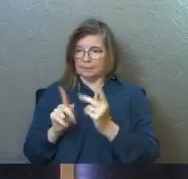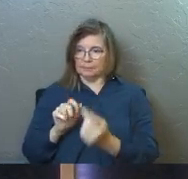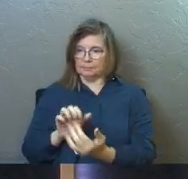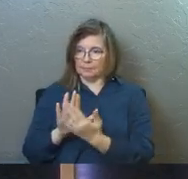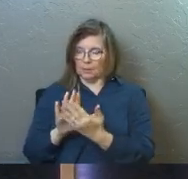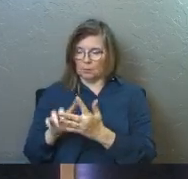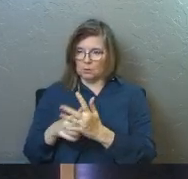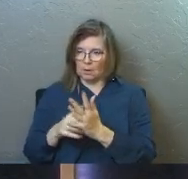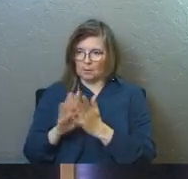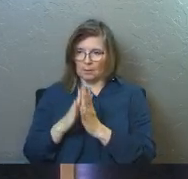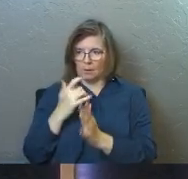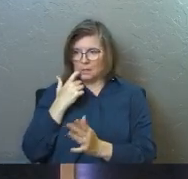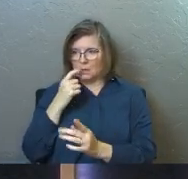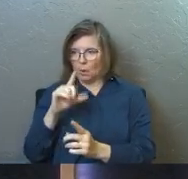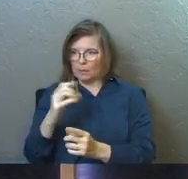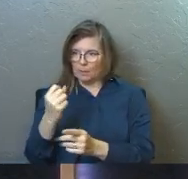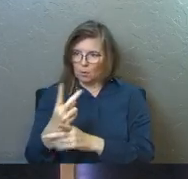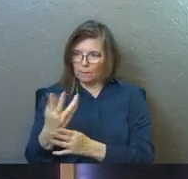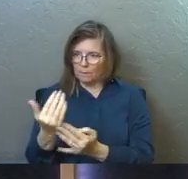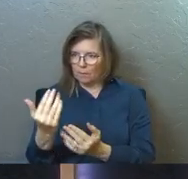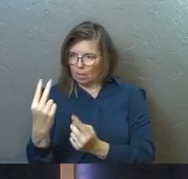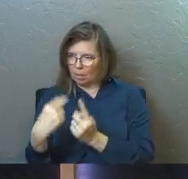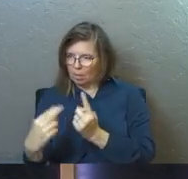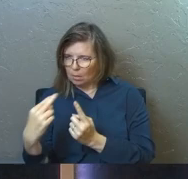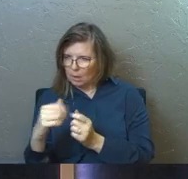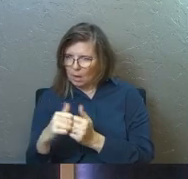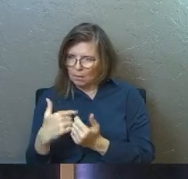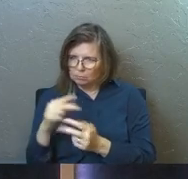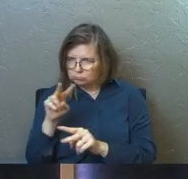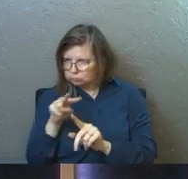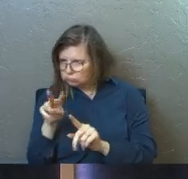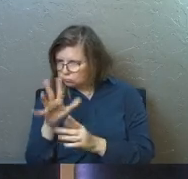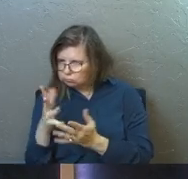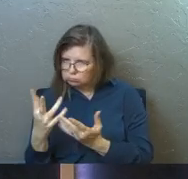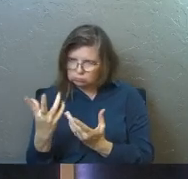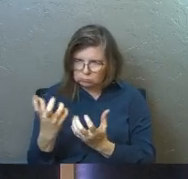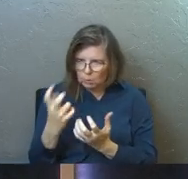start becoming addicted to their approval of us next.